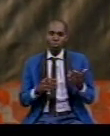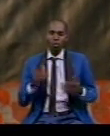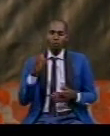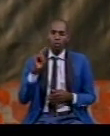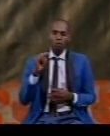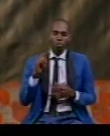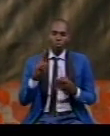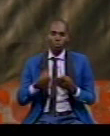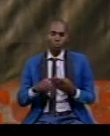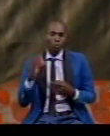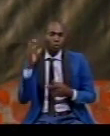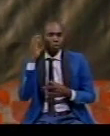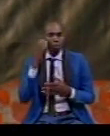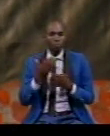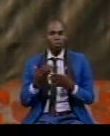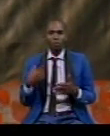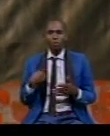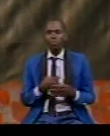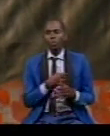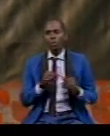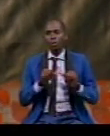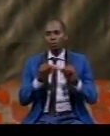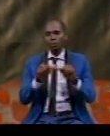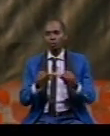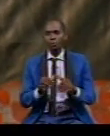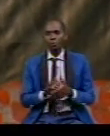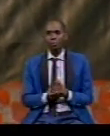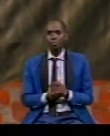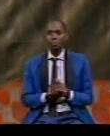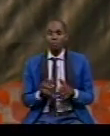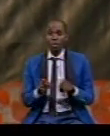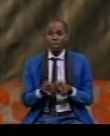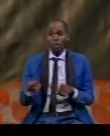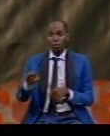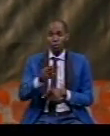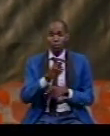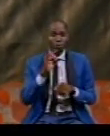if thou canst do